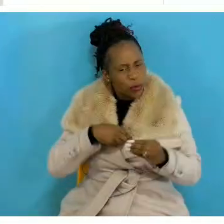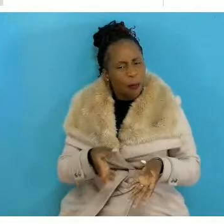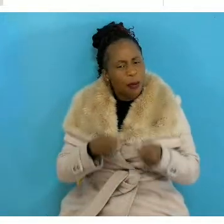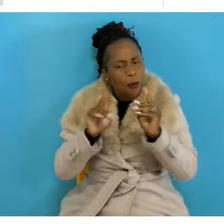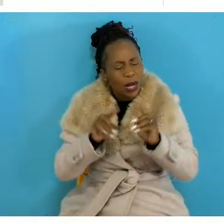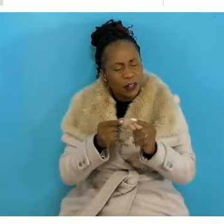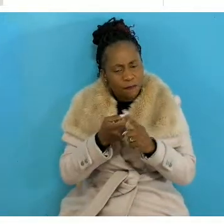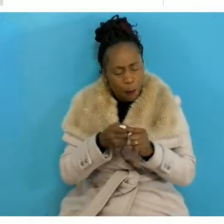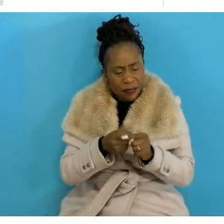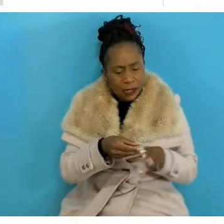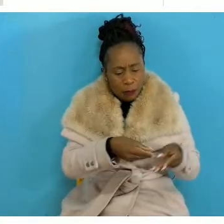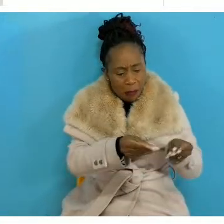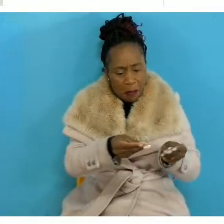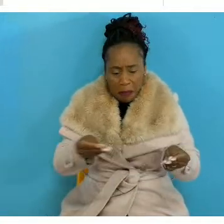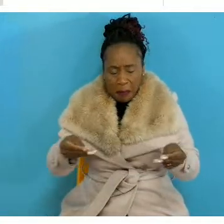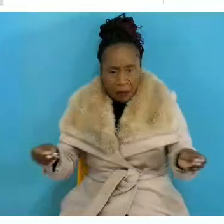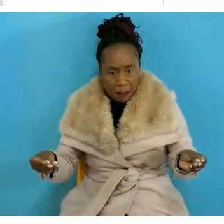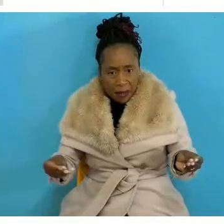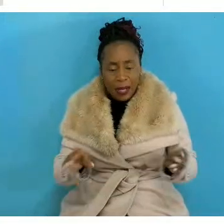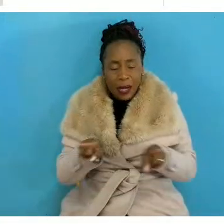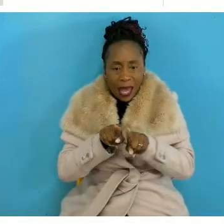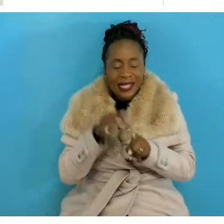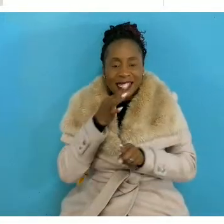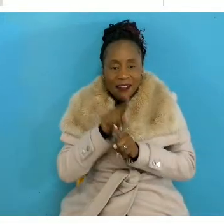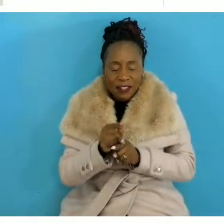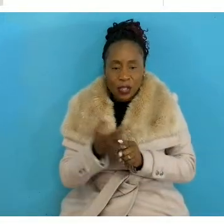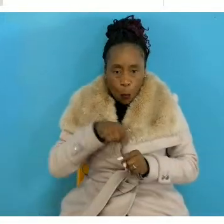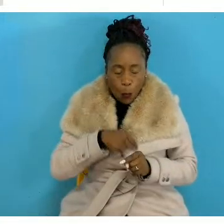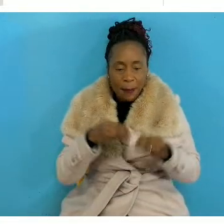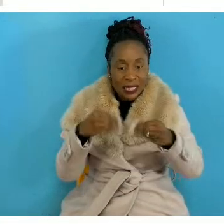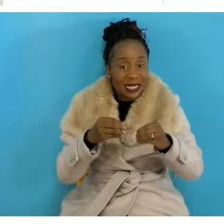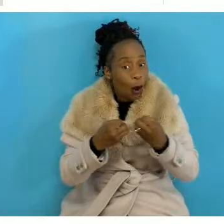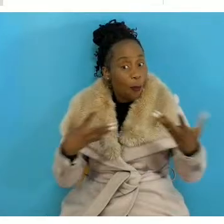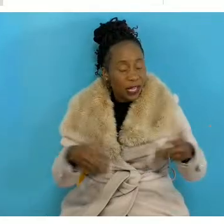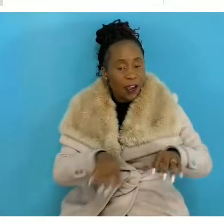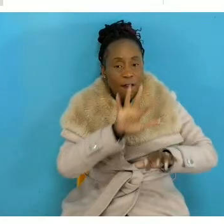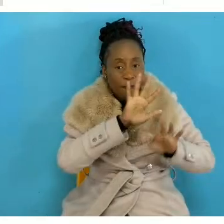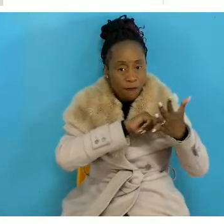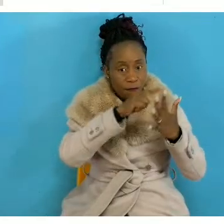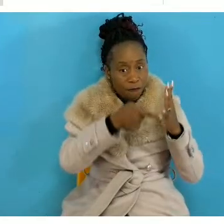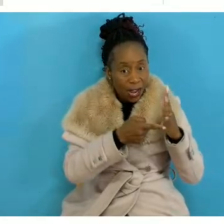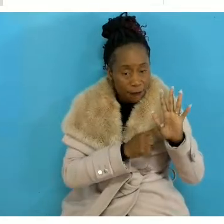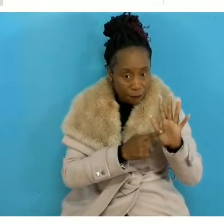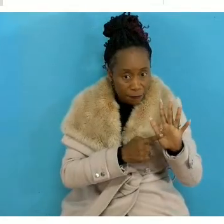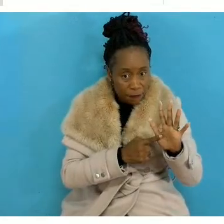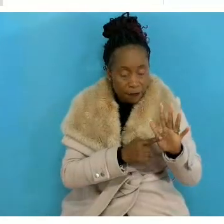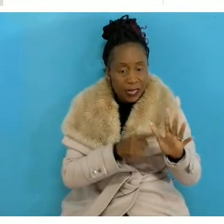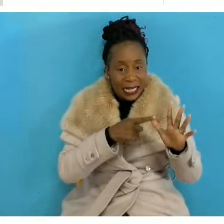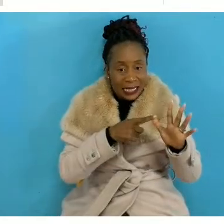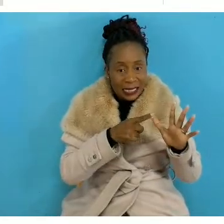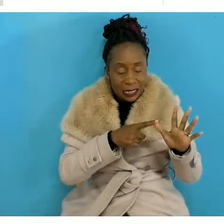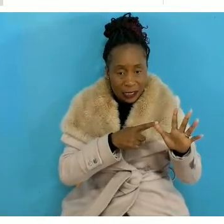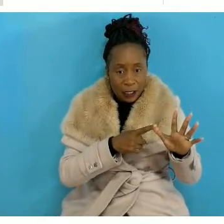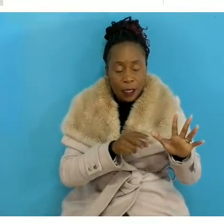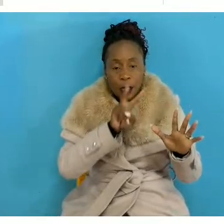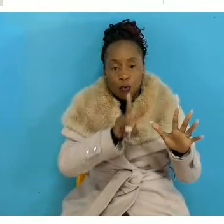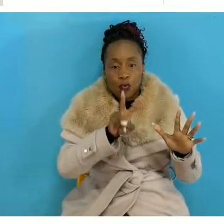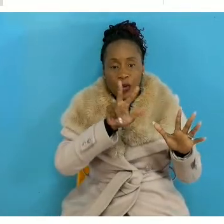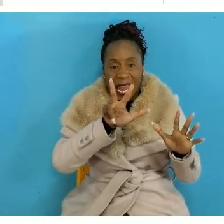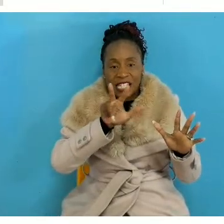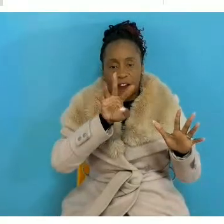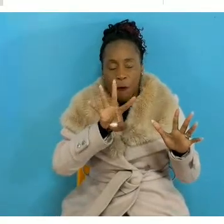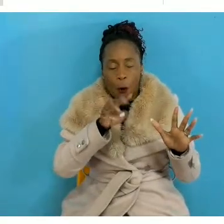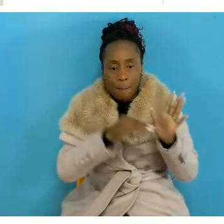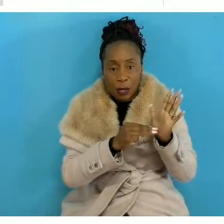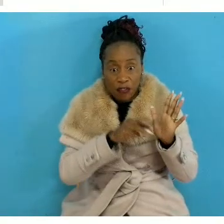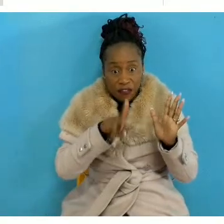allocation? As I said, we are 5 entities. The GGDA Holdings allocation is 284 million.